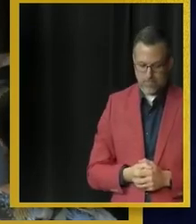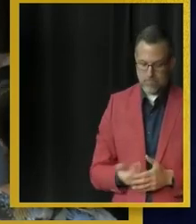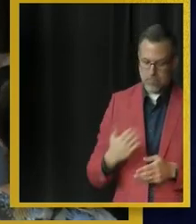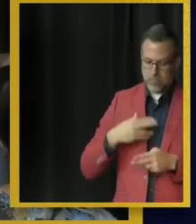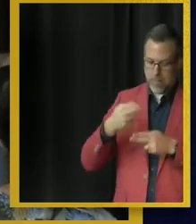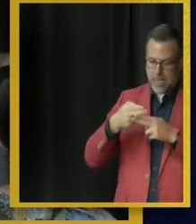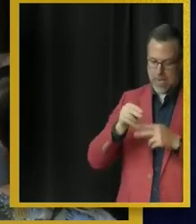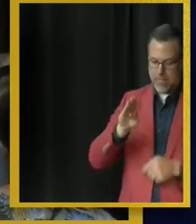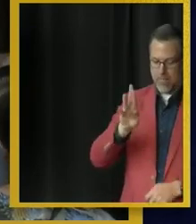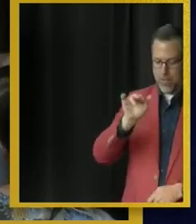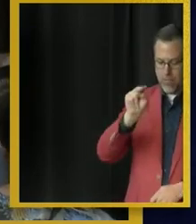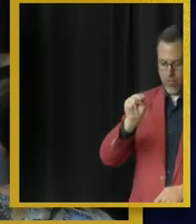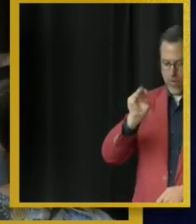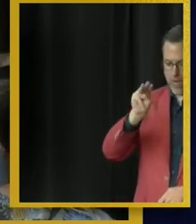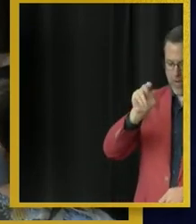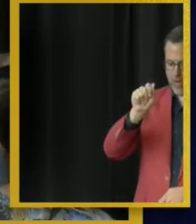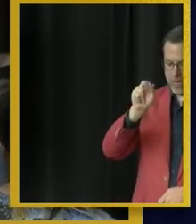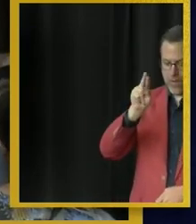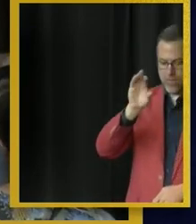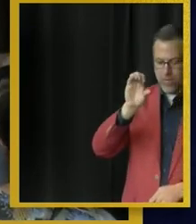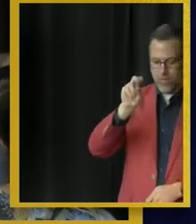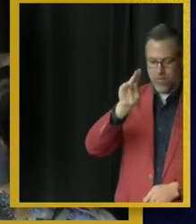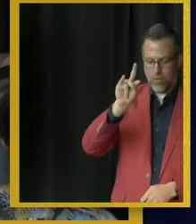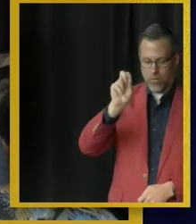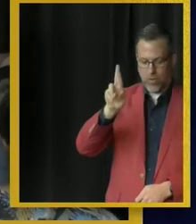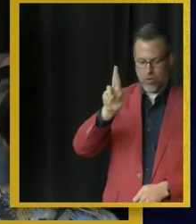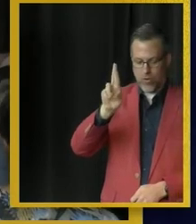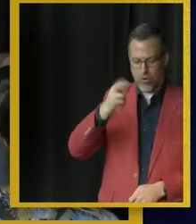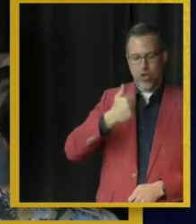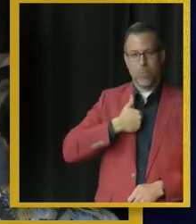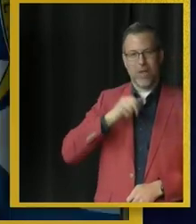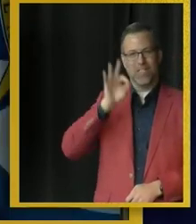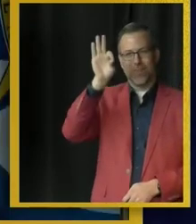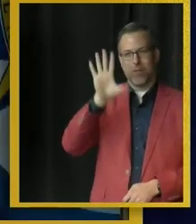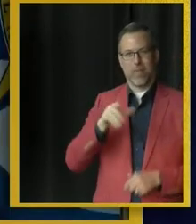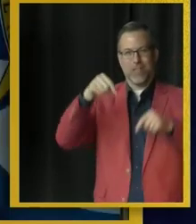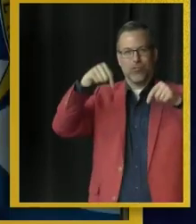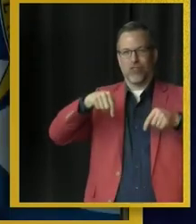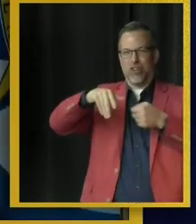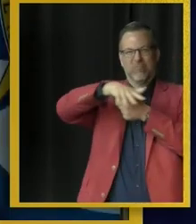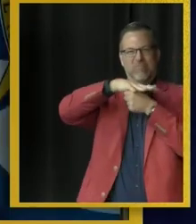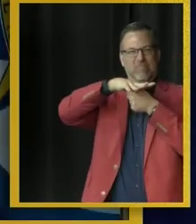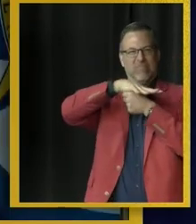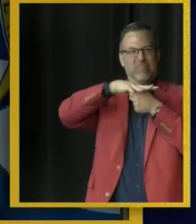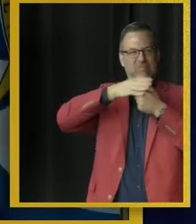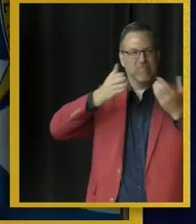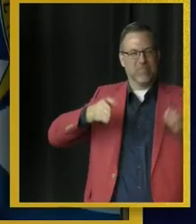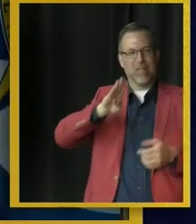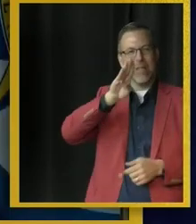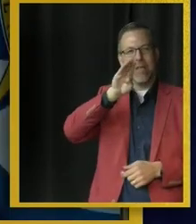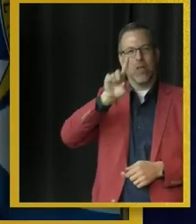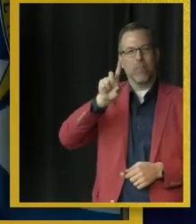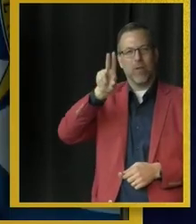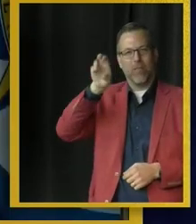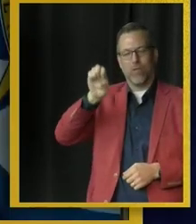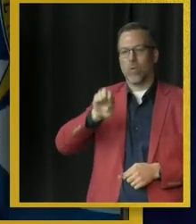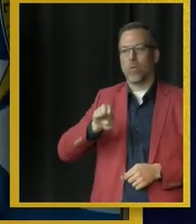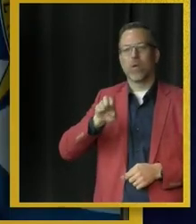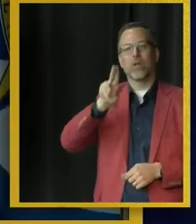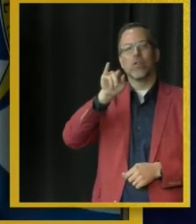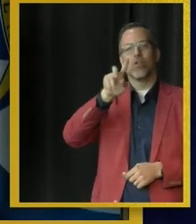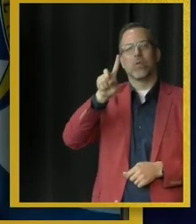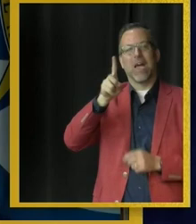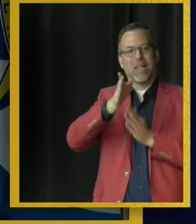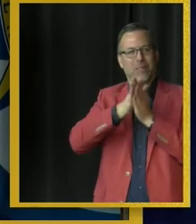Again, my name is Brian Marcoulier, and I have the joy of serving as a pastor within the Bellevue community. I serve as the pastor of Bellevue United